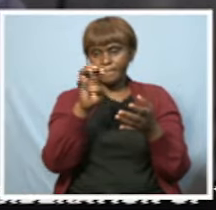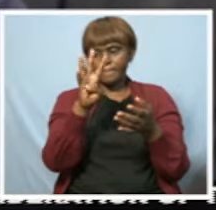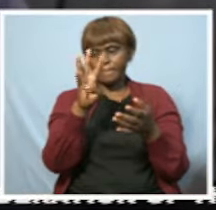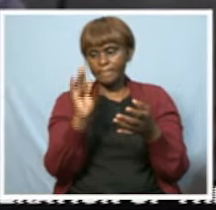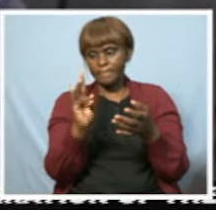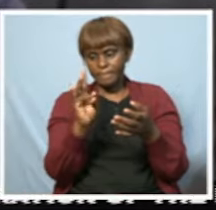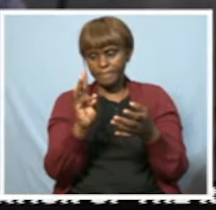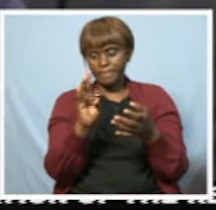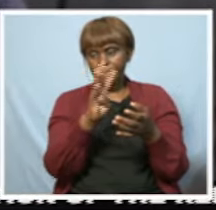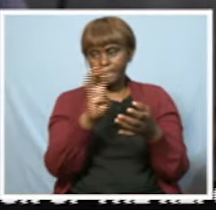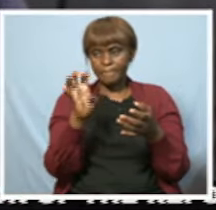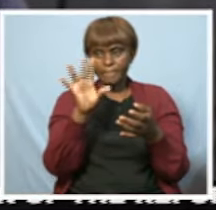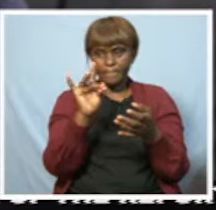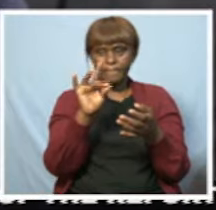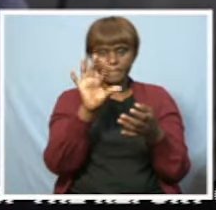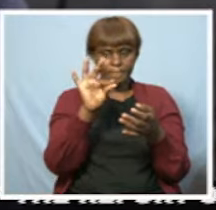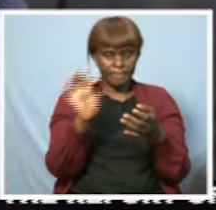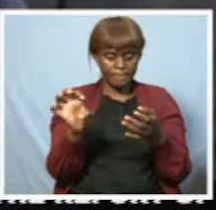2,448,900.